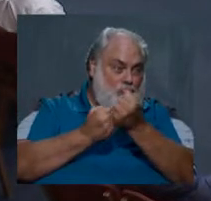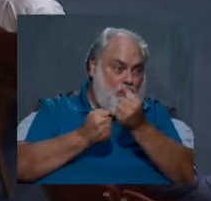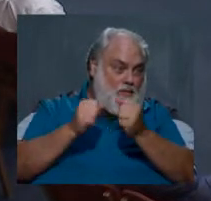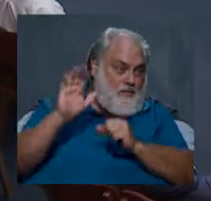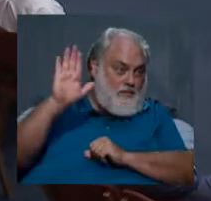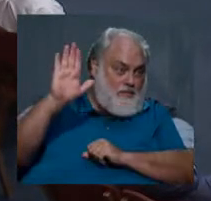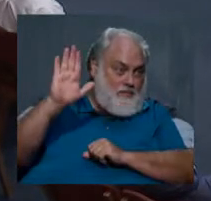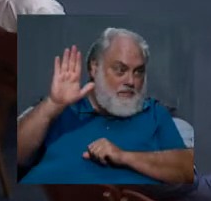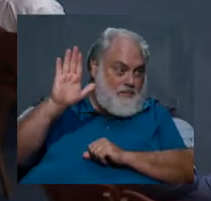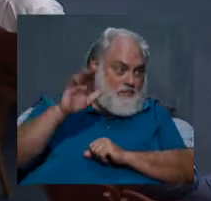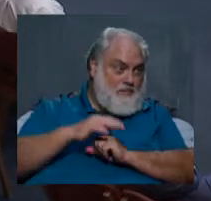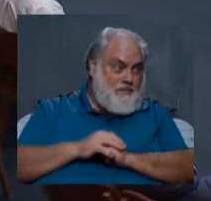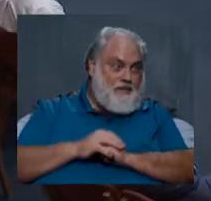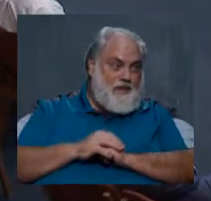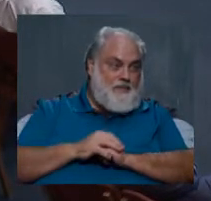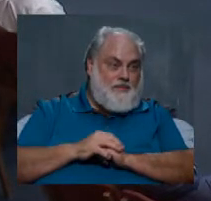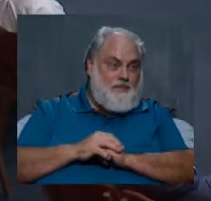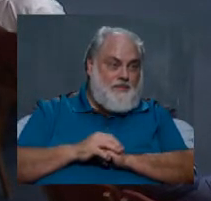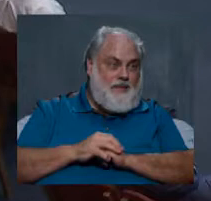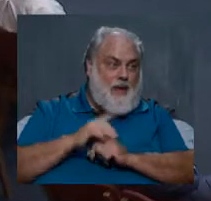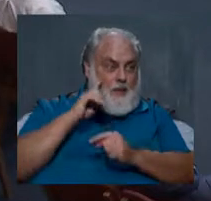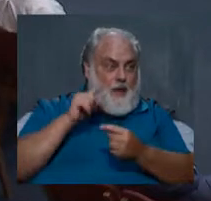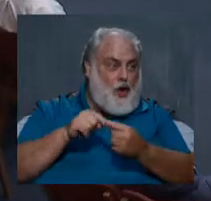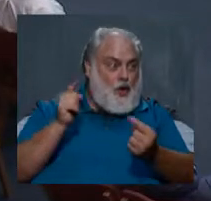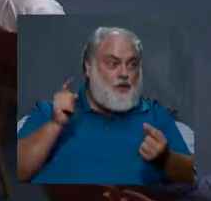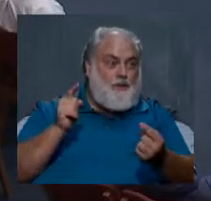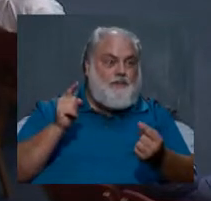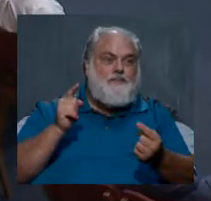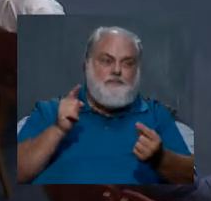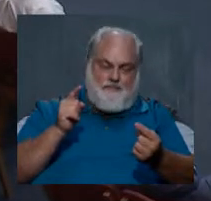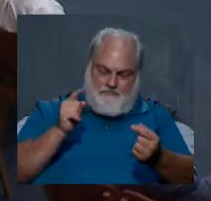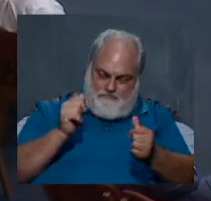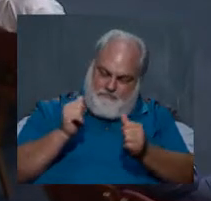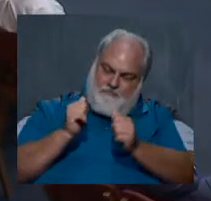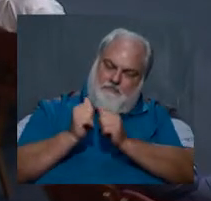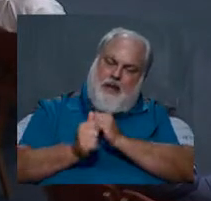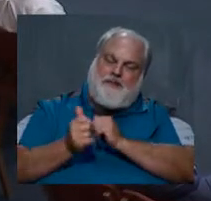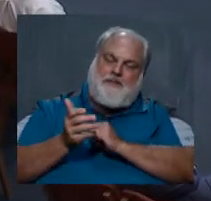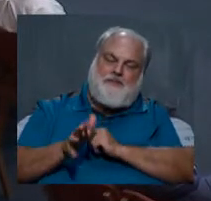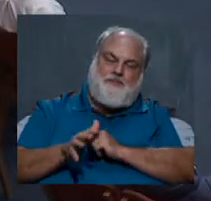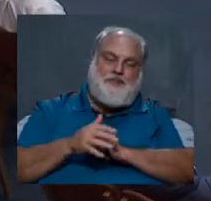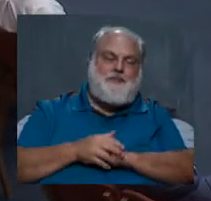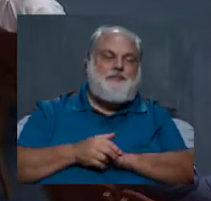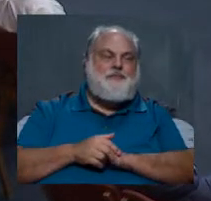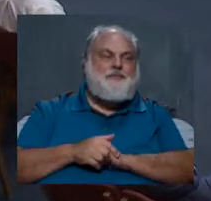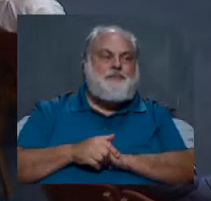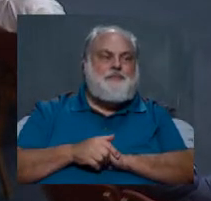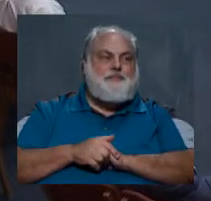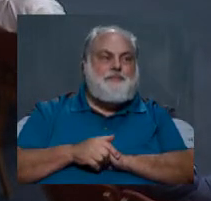hand. Those opposed? Okay.